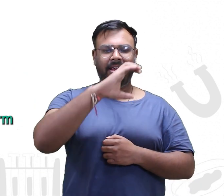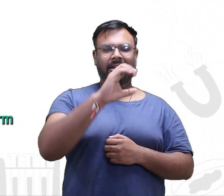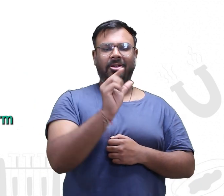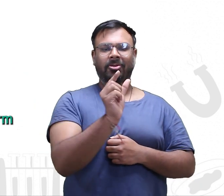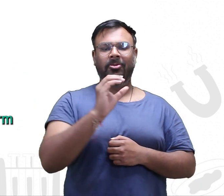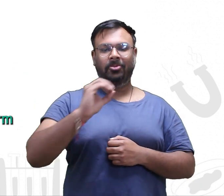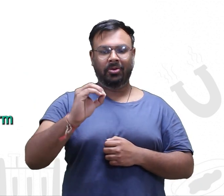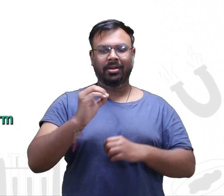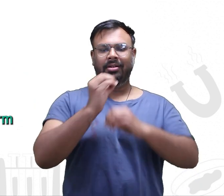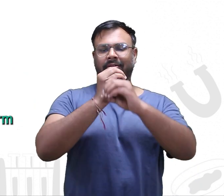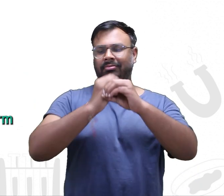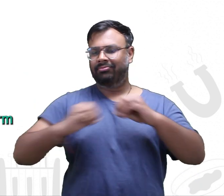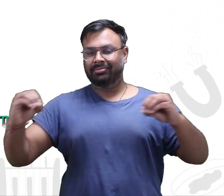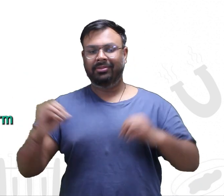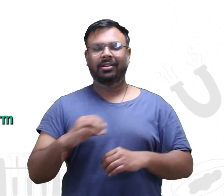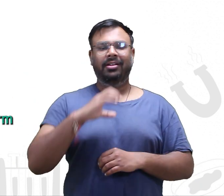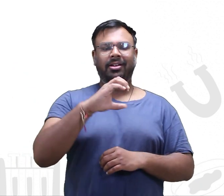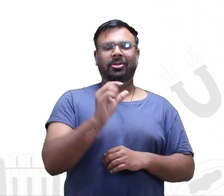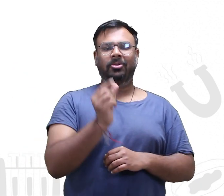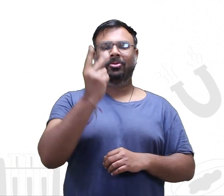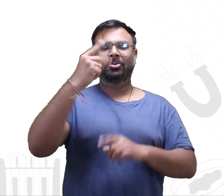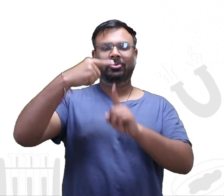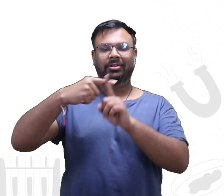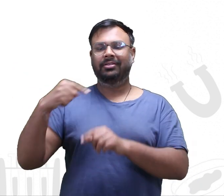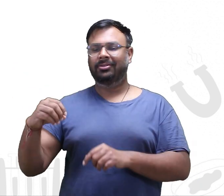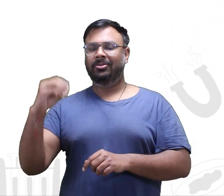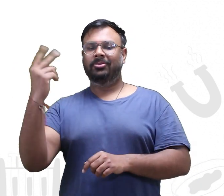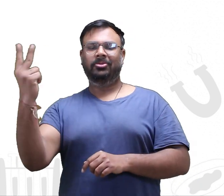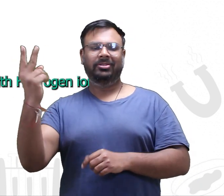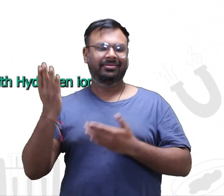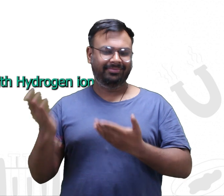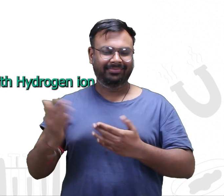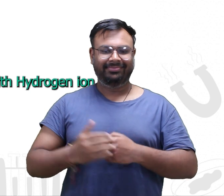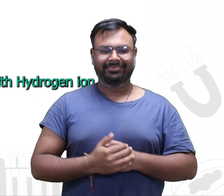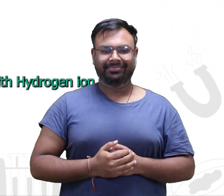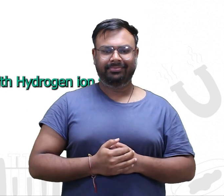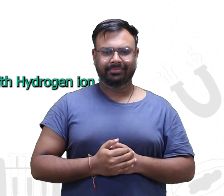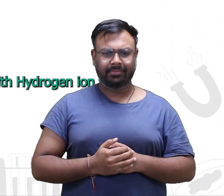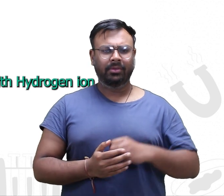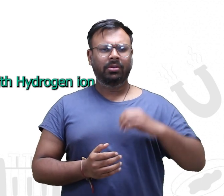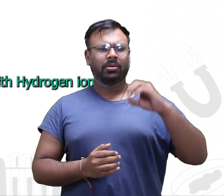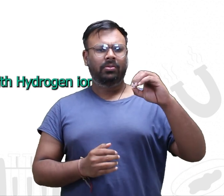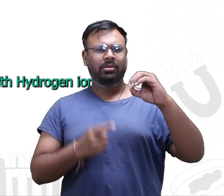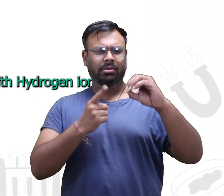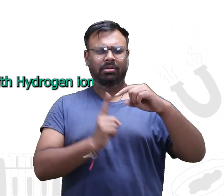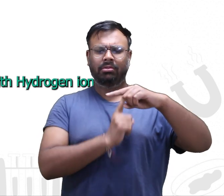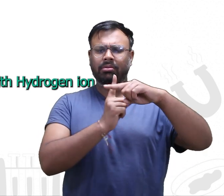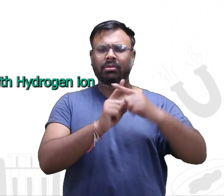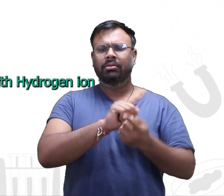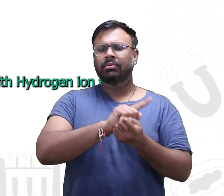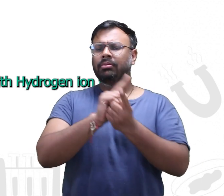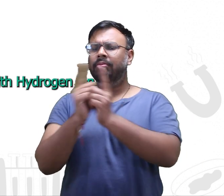to Cu2 plus O2 minus, and then the oxide ions, which is O2